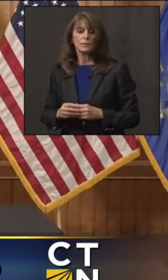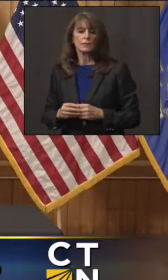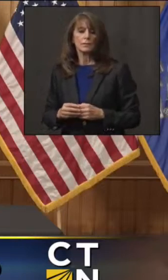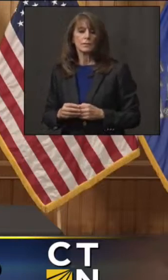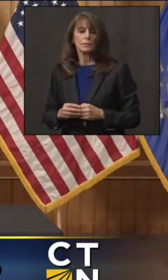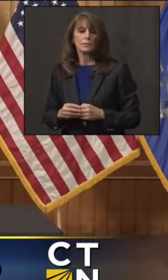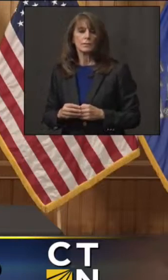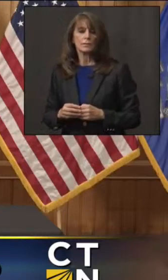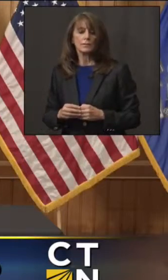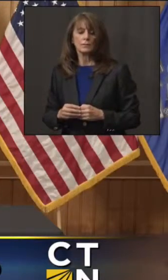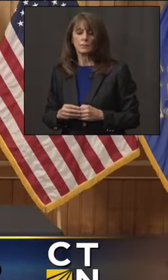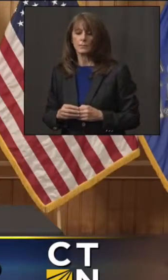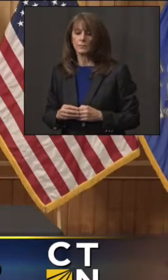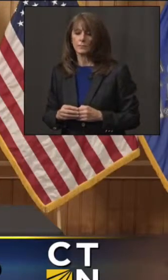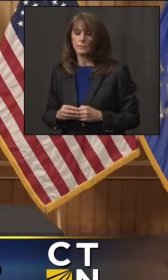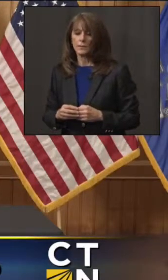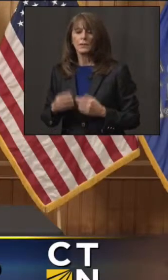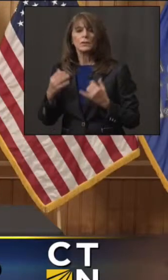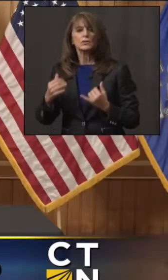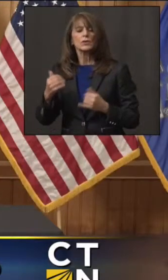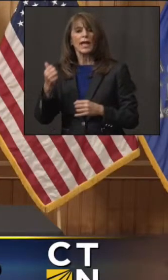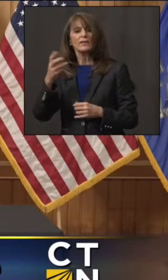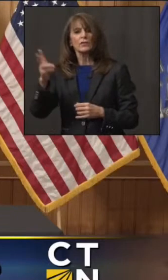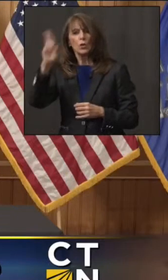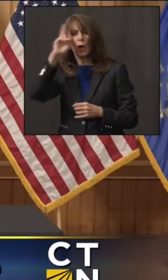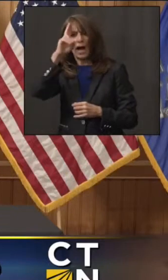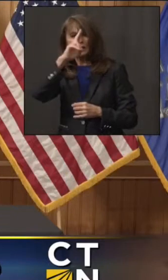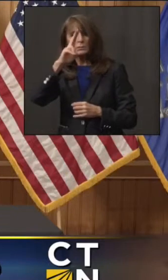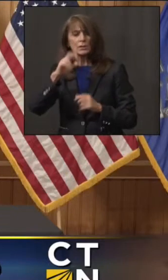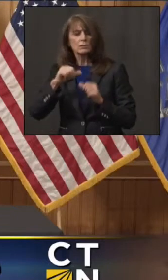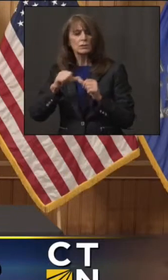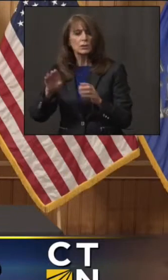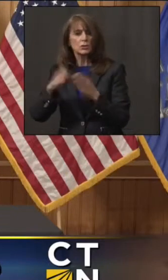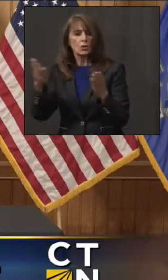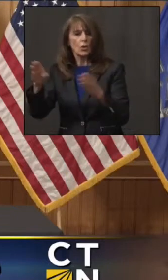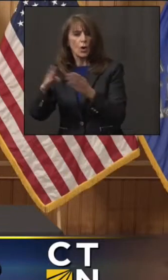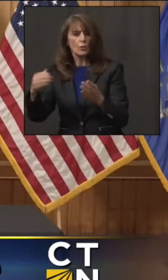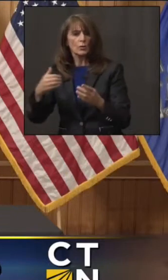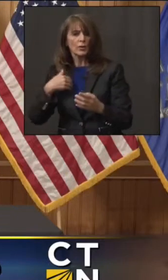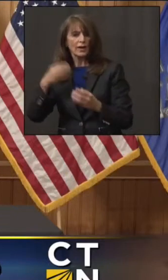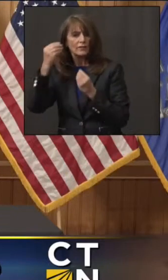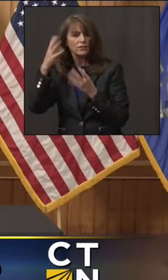close, obviously, those are our neighbors. Do you have any concerns about that, Governor?